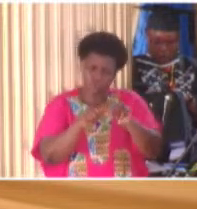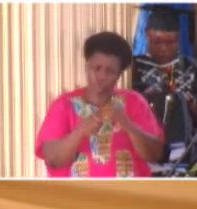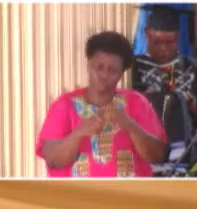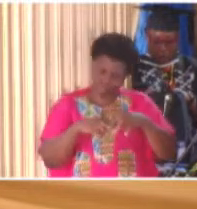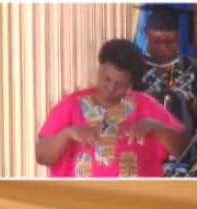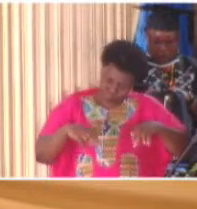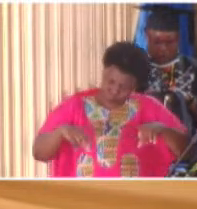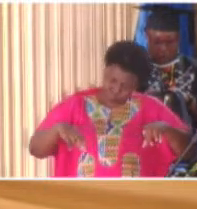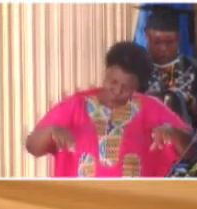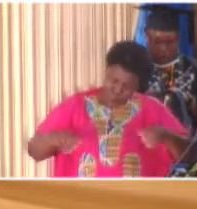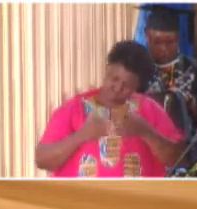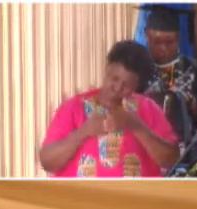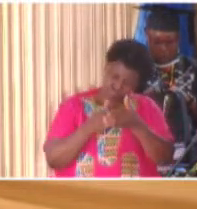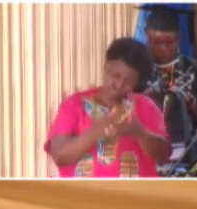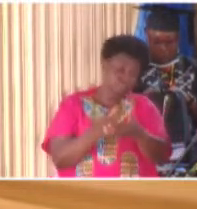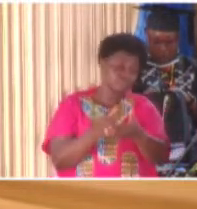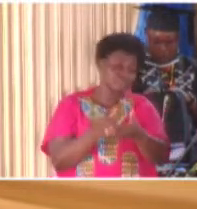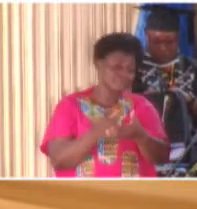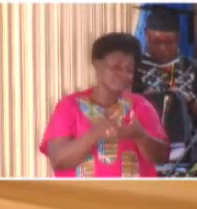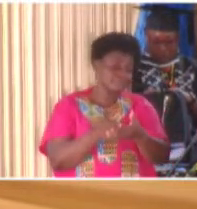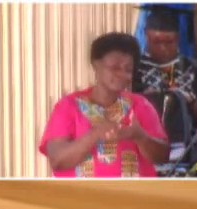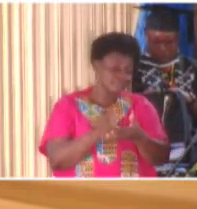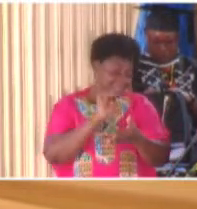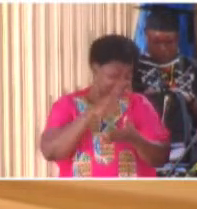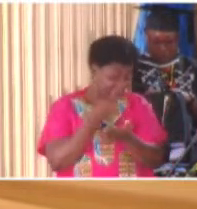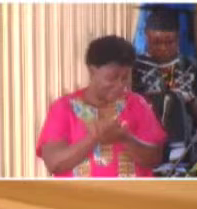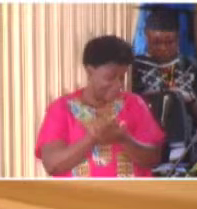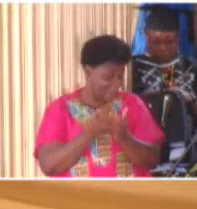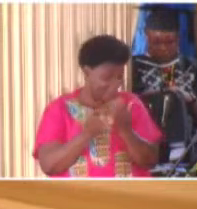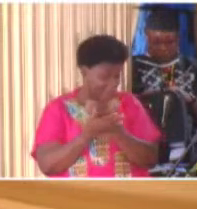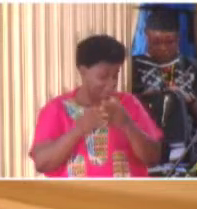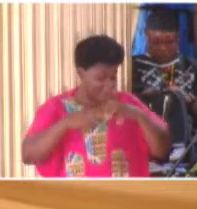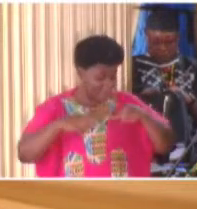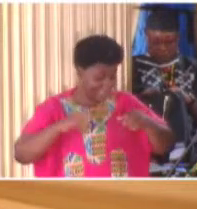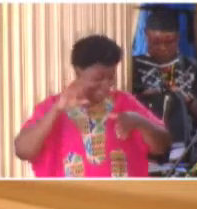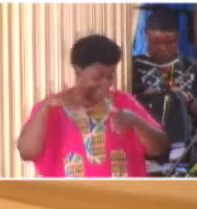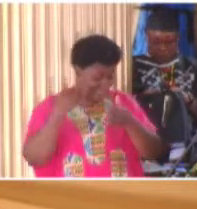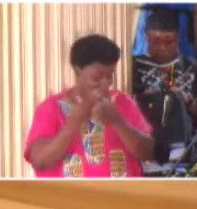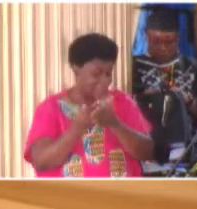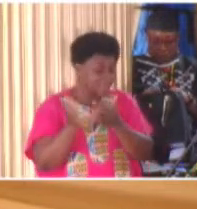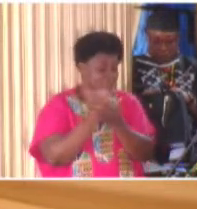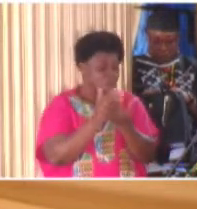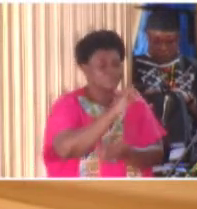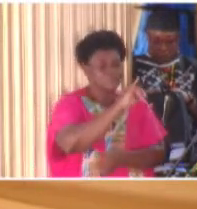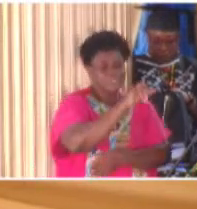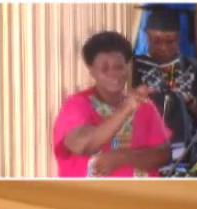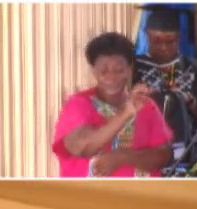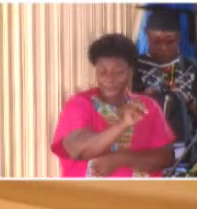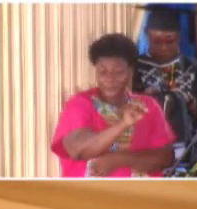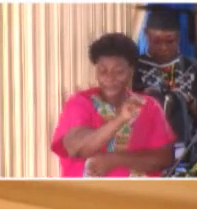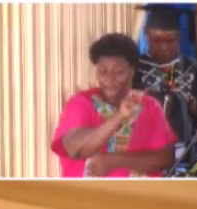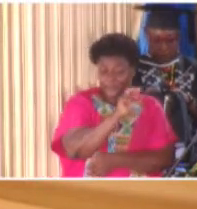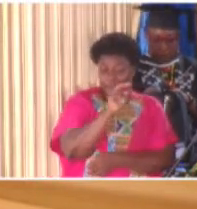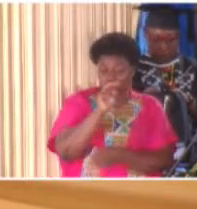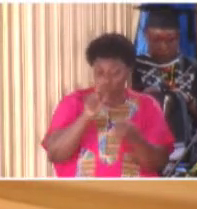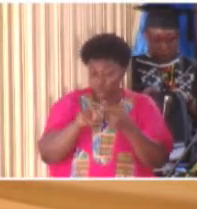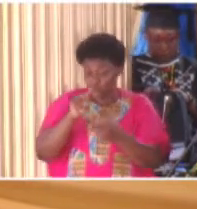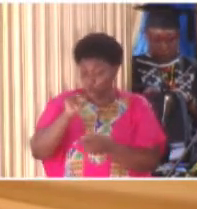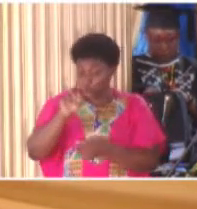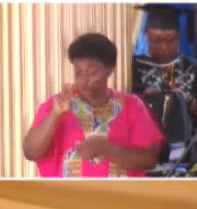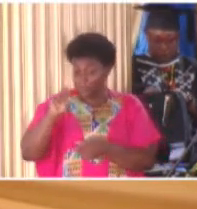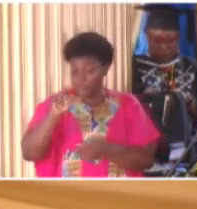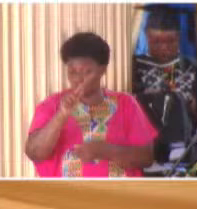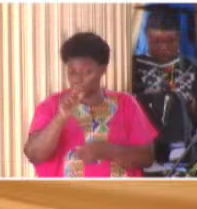and innovation, as evidenced by our recent achievements. Between January and November 2024, the Research and